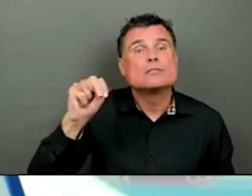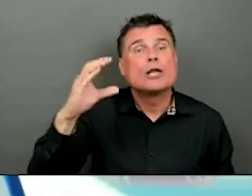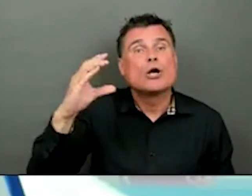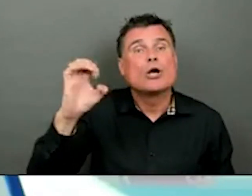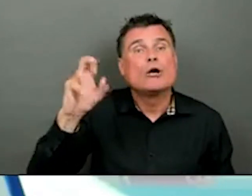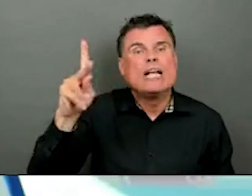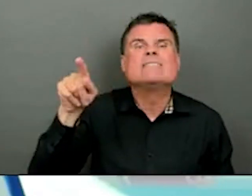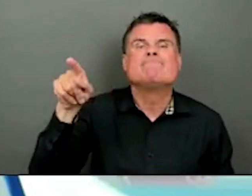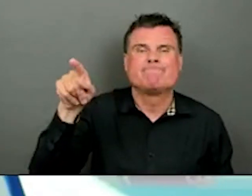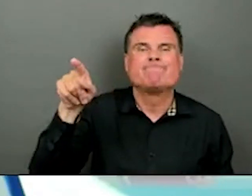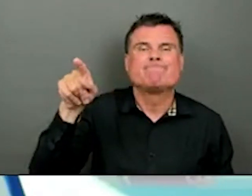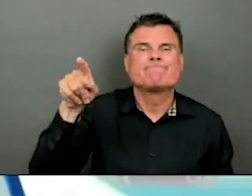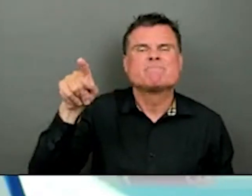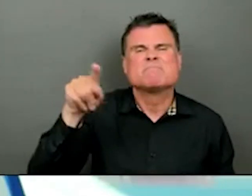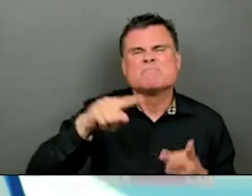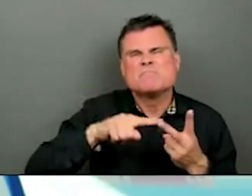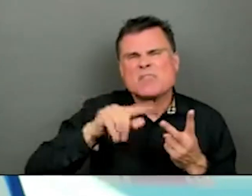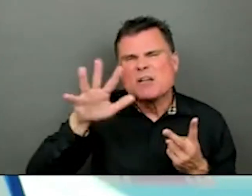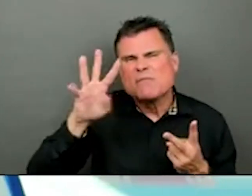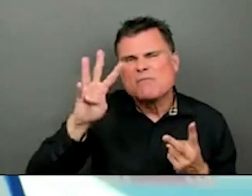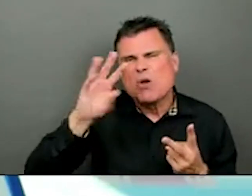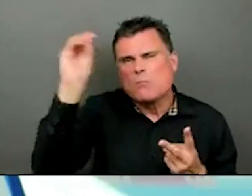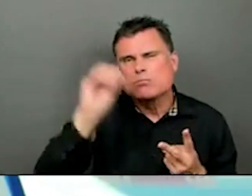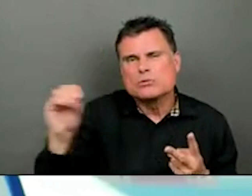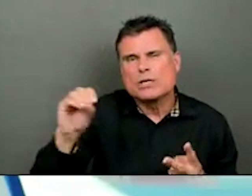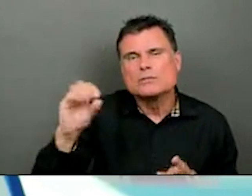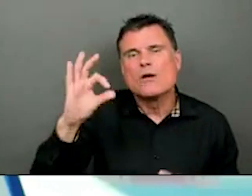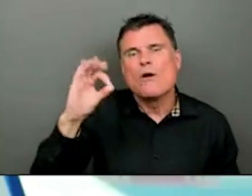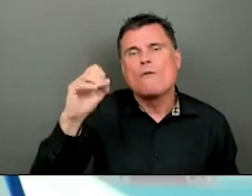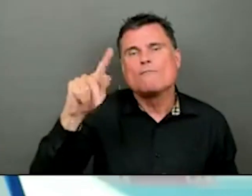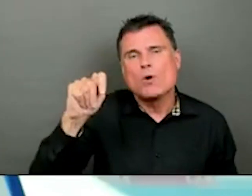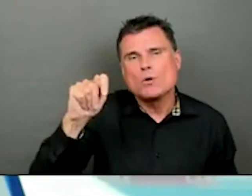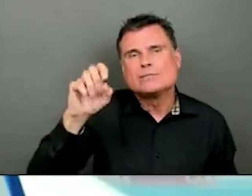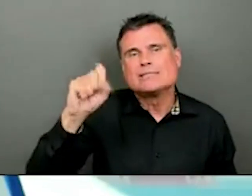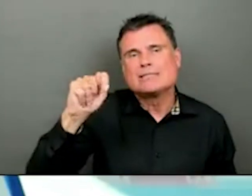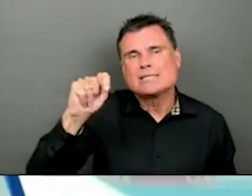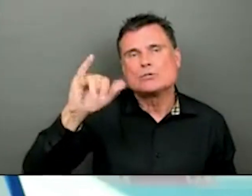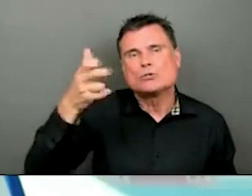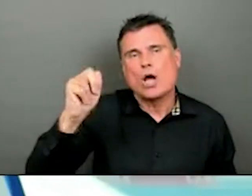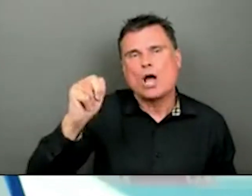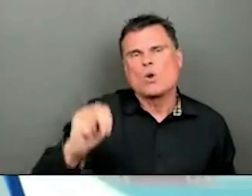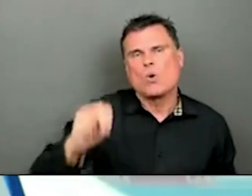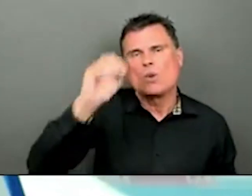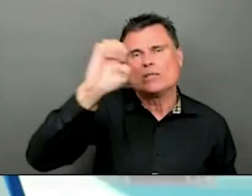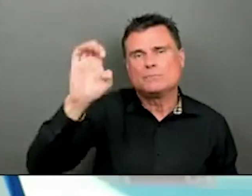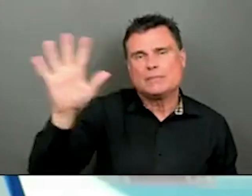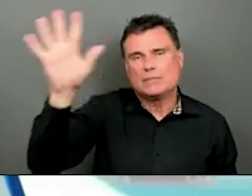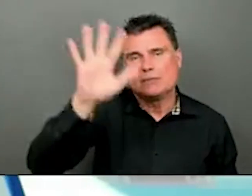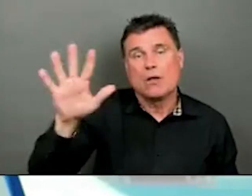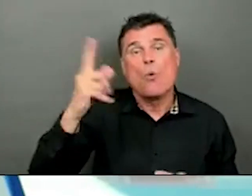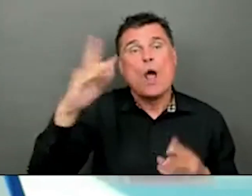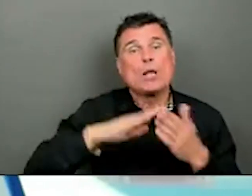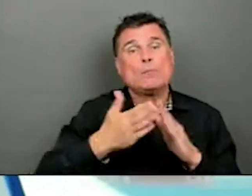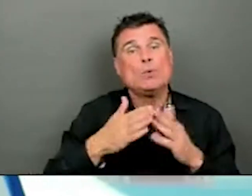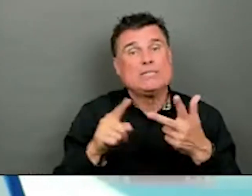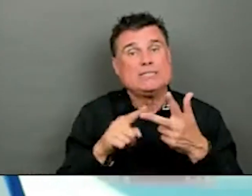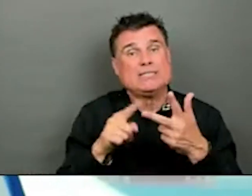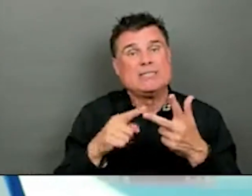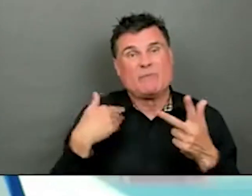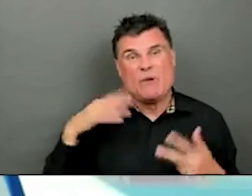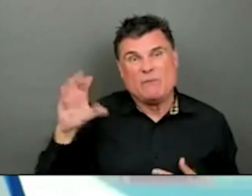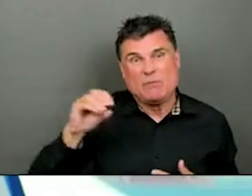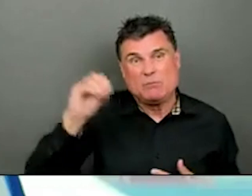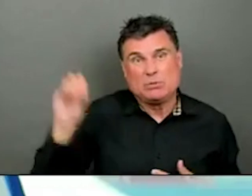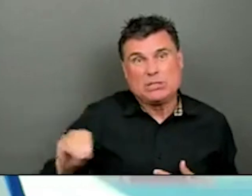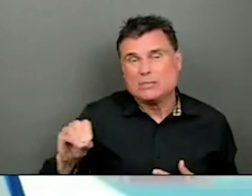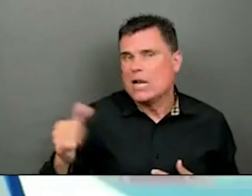John, about 54%, I think, in Fort St. John. A community such as Tumbler Ridge, which was down around 51%, is now at 60%. So I